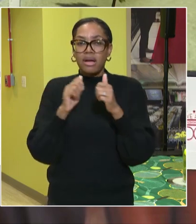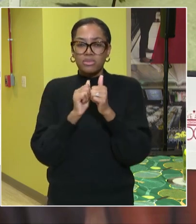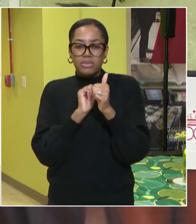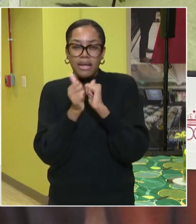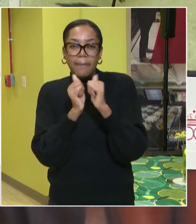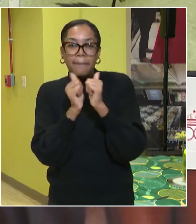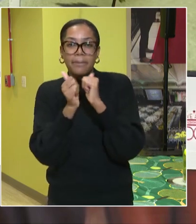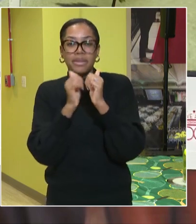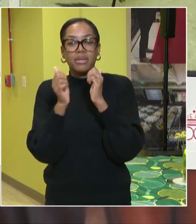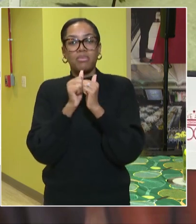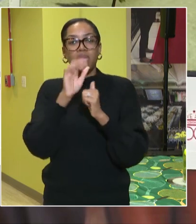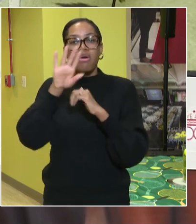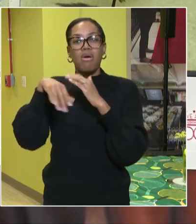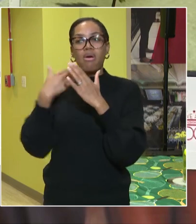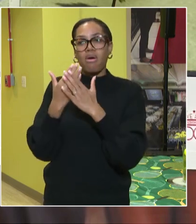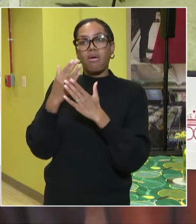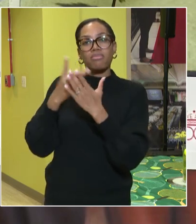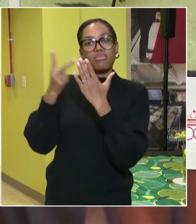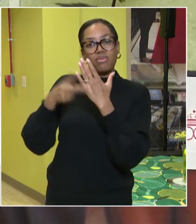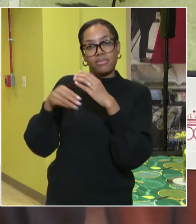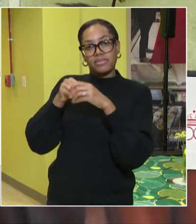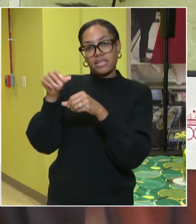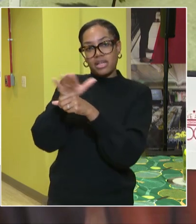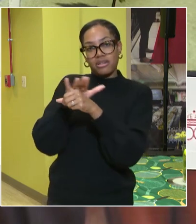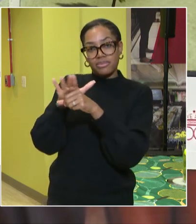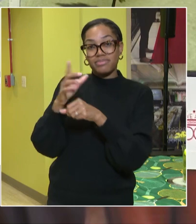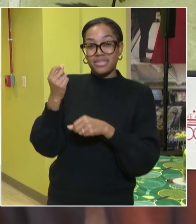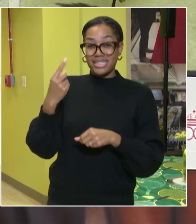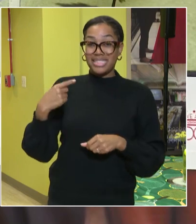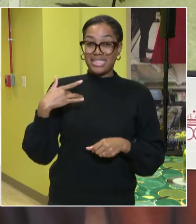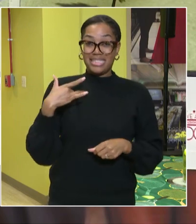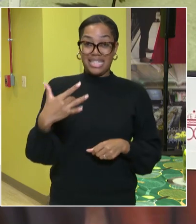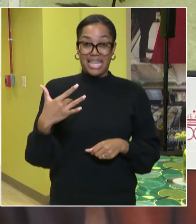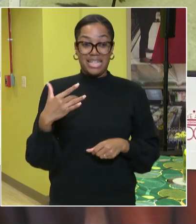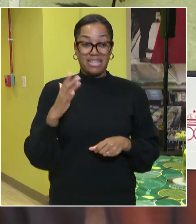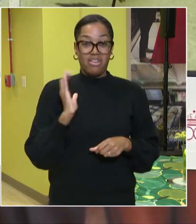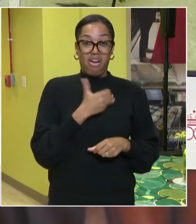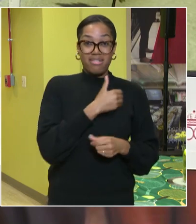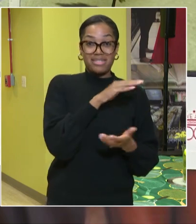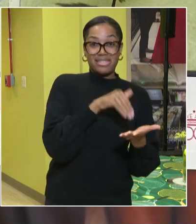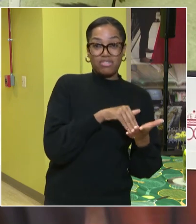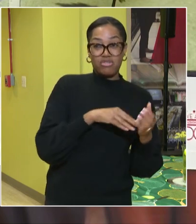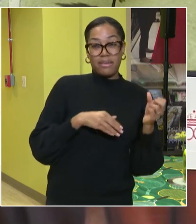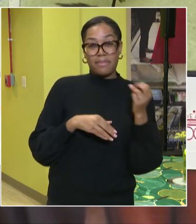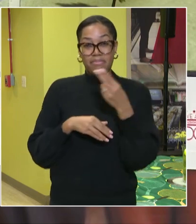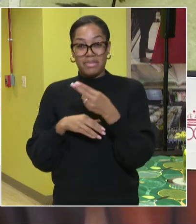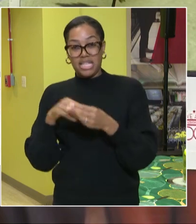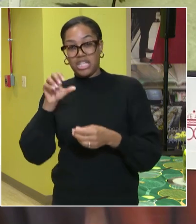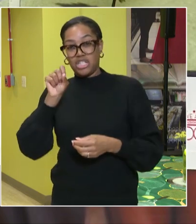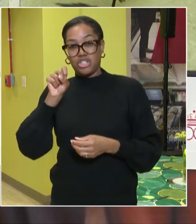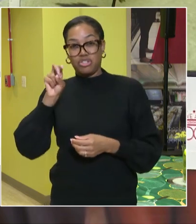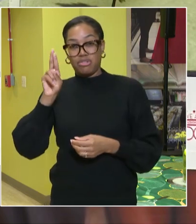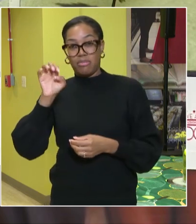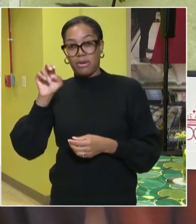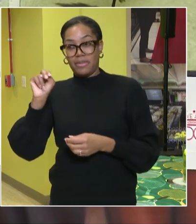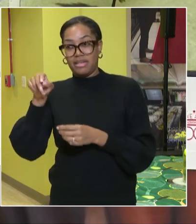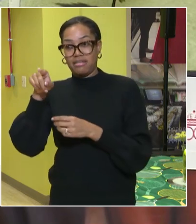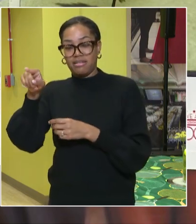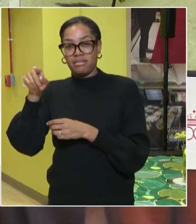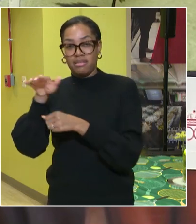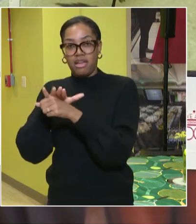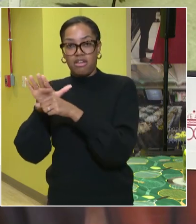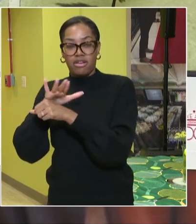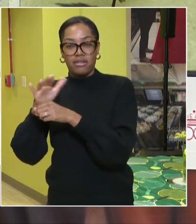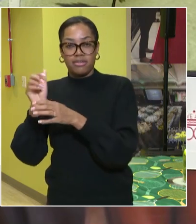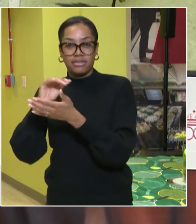this region. And oftentimes we are beating them. And Jack will remember, Councilmember Evans is here,